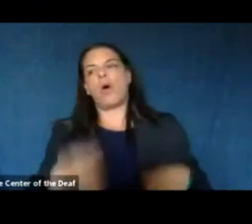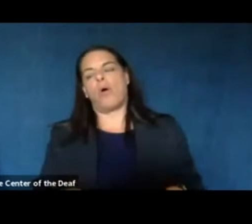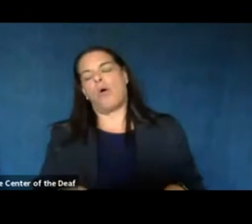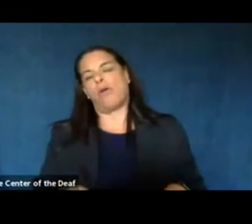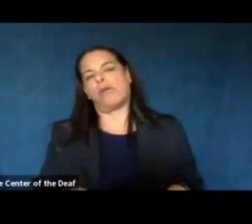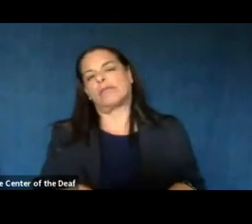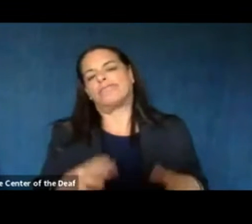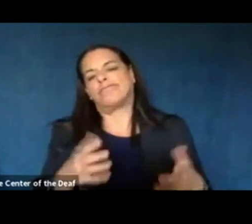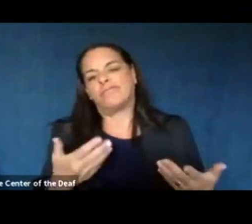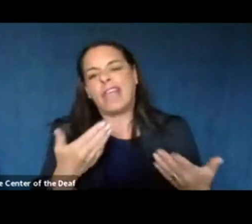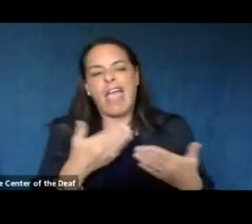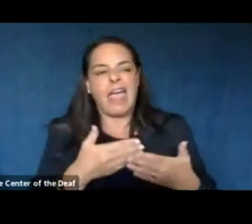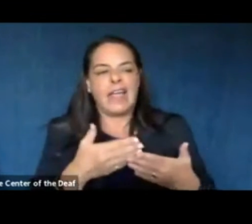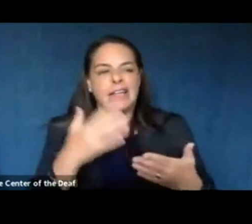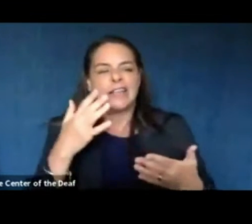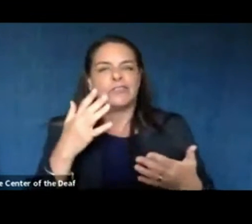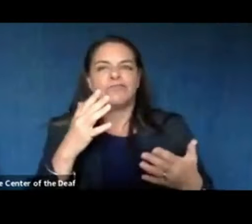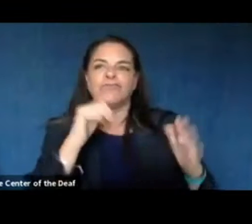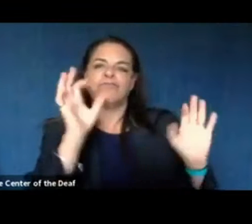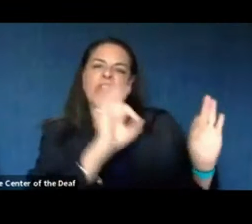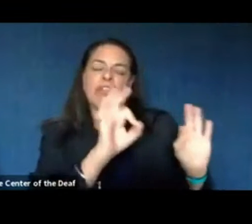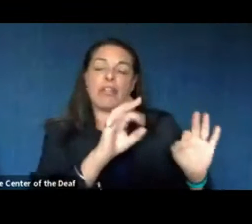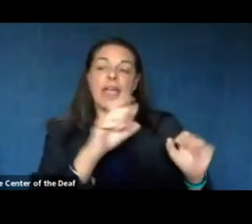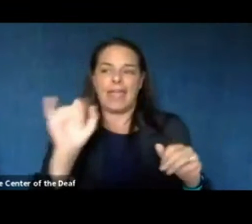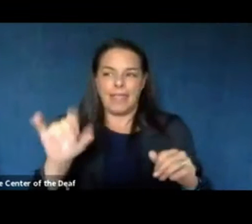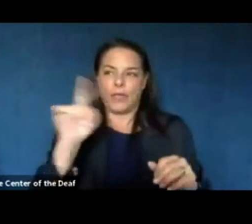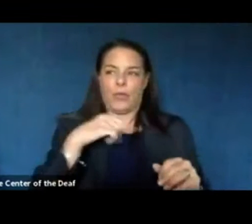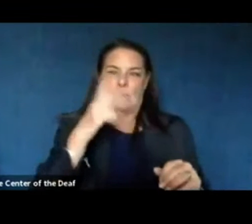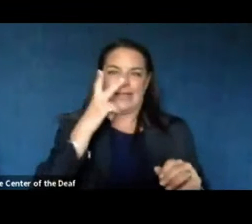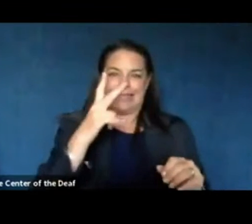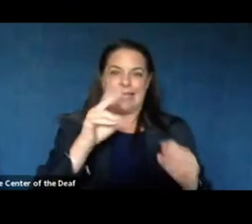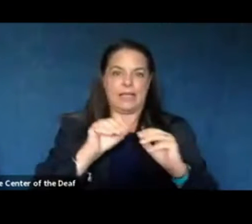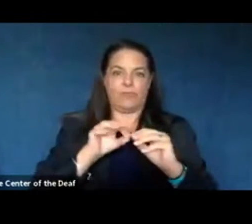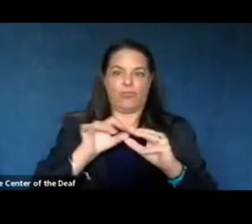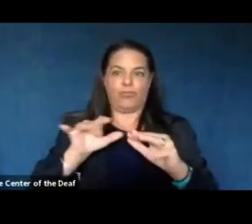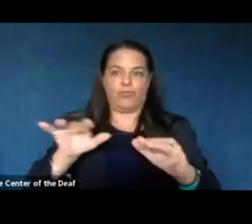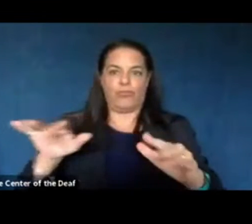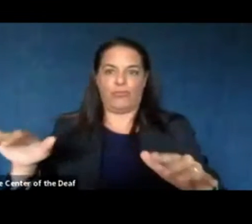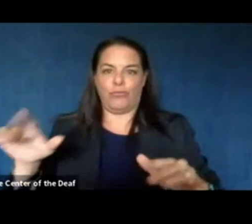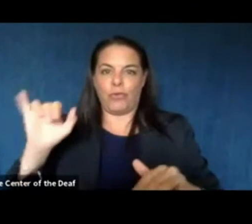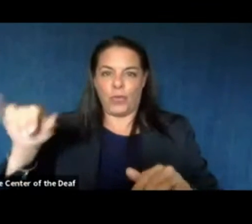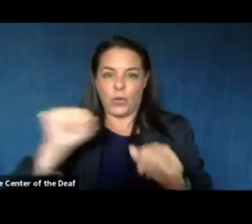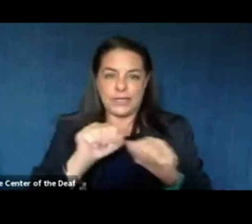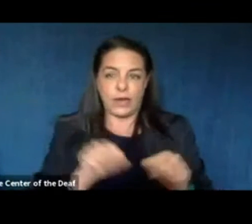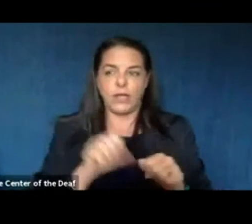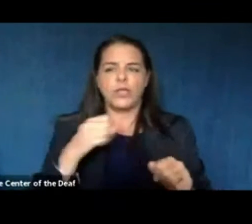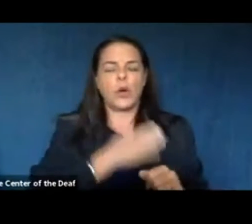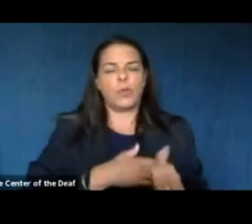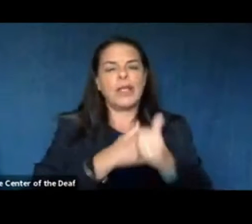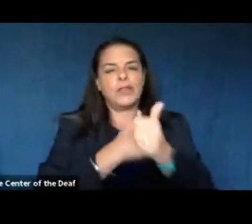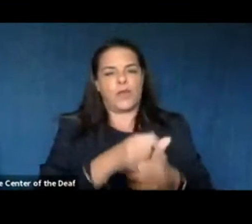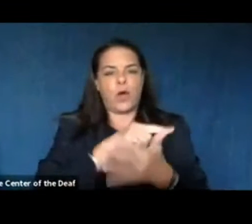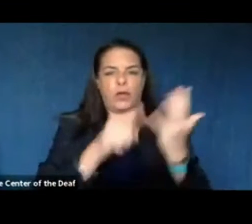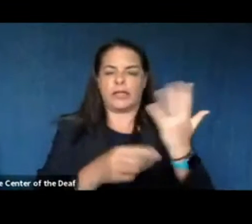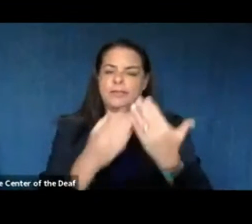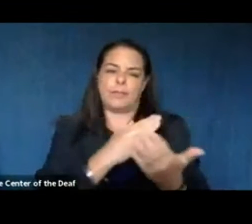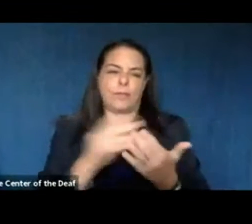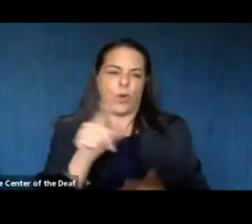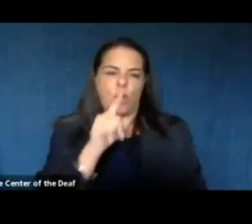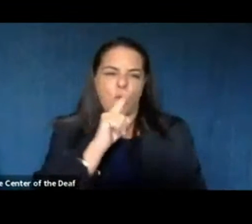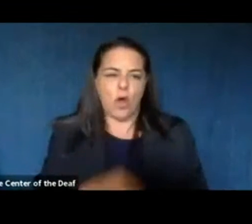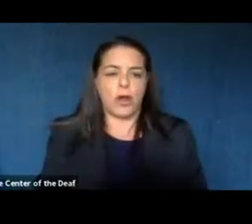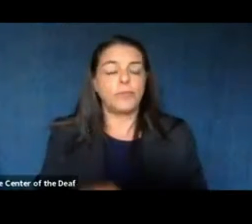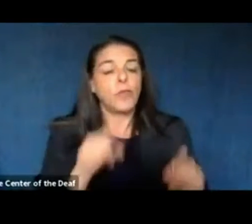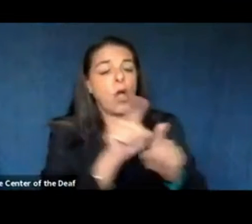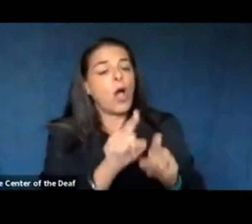seeing transmission spread there. So we really want to, again, encourage people to follow those actions wherever you are. Also from Paul with